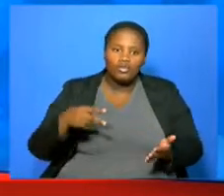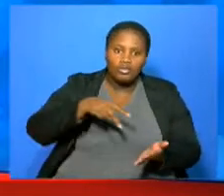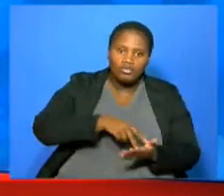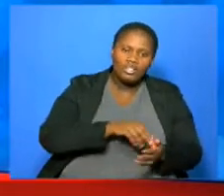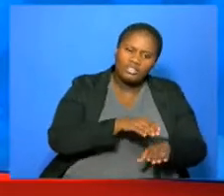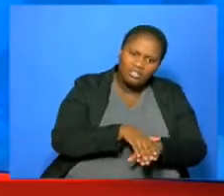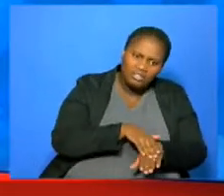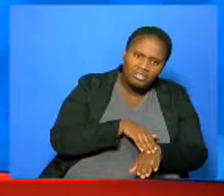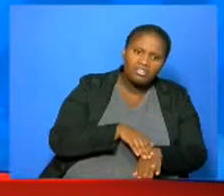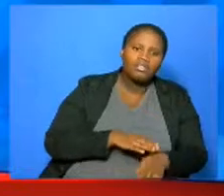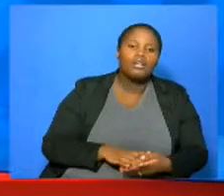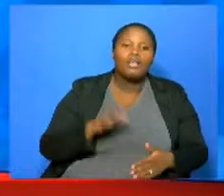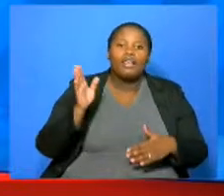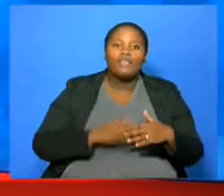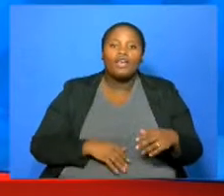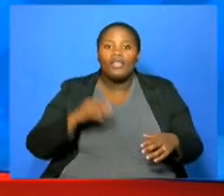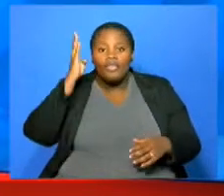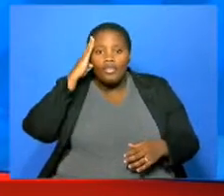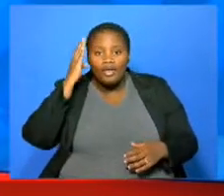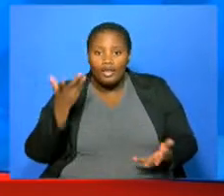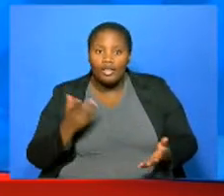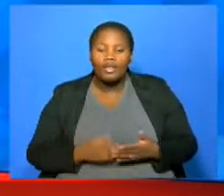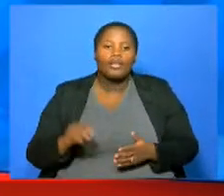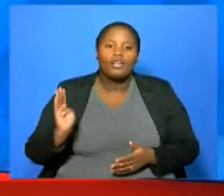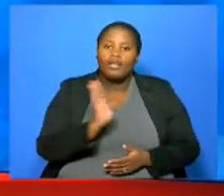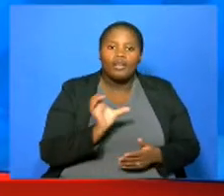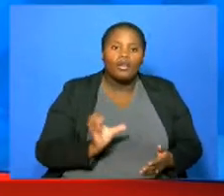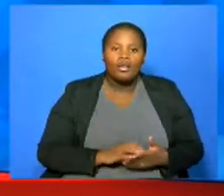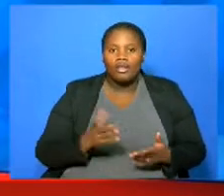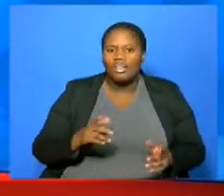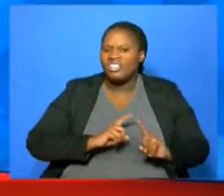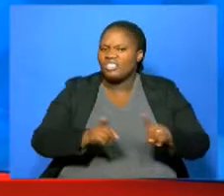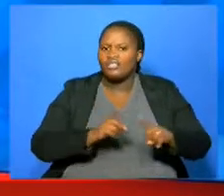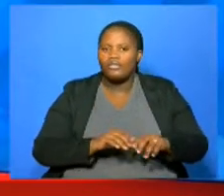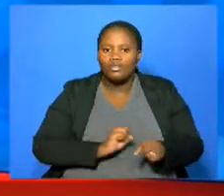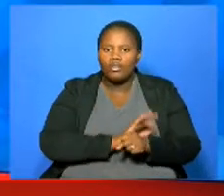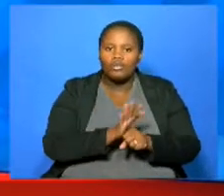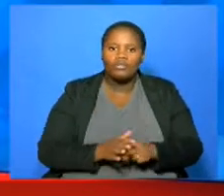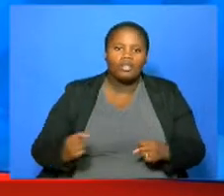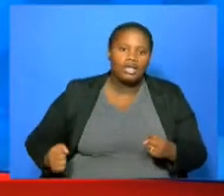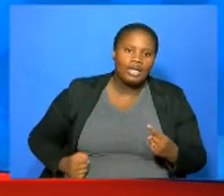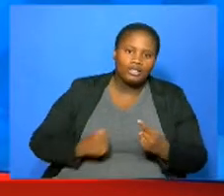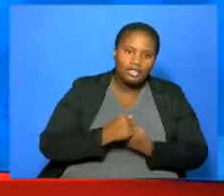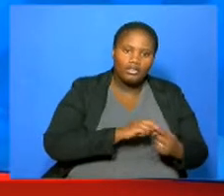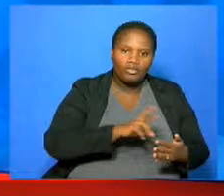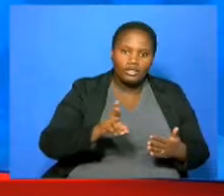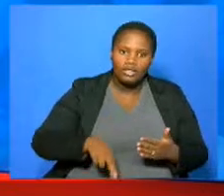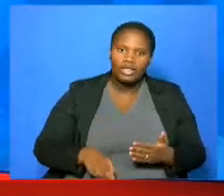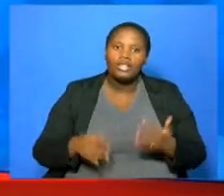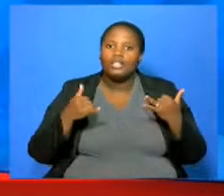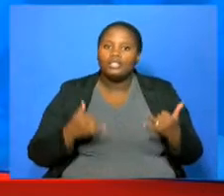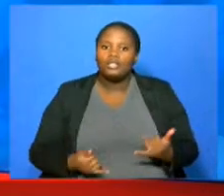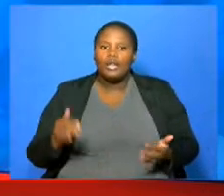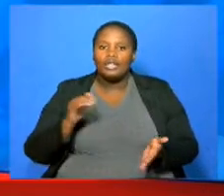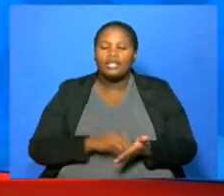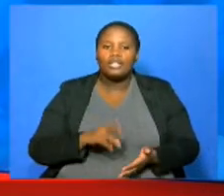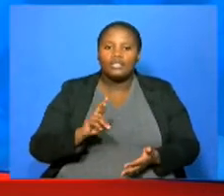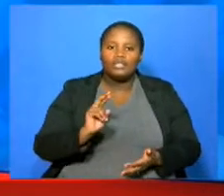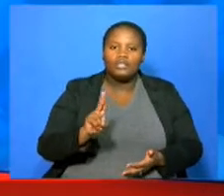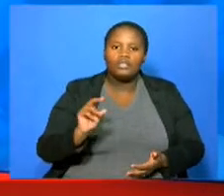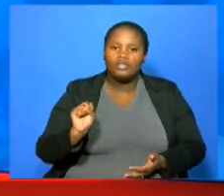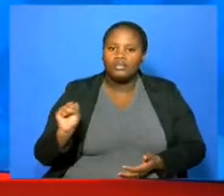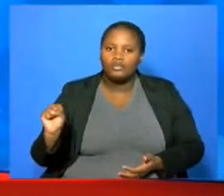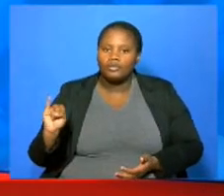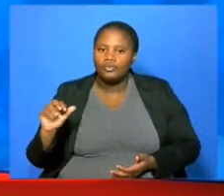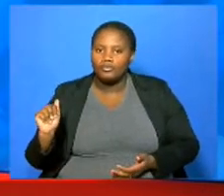a slower pace than expected due to the adverse effects of COVID-19 pandemic and the Russia-Ukraine